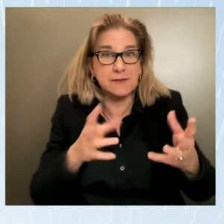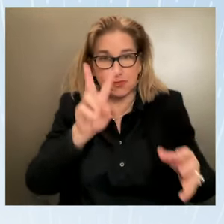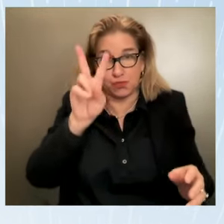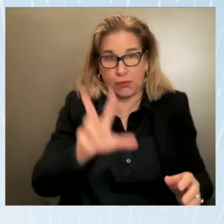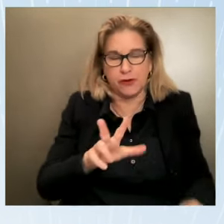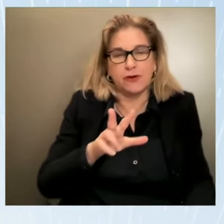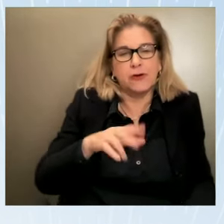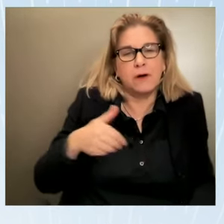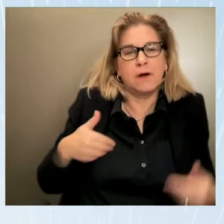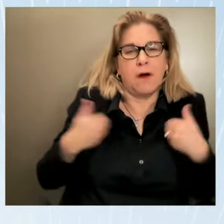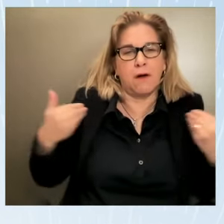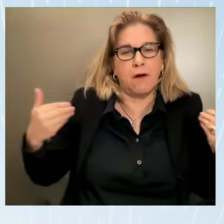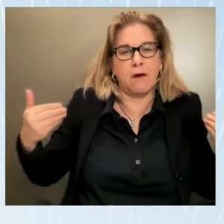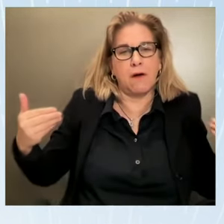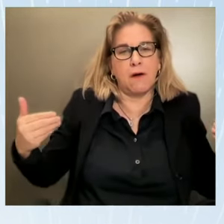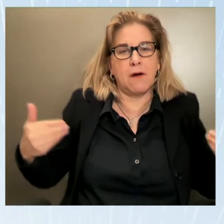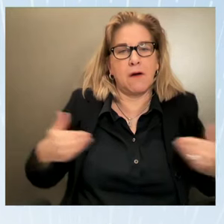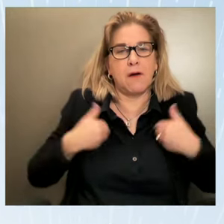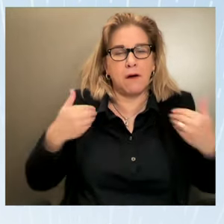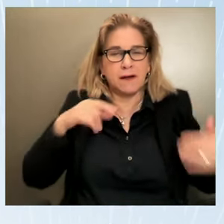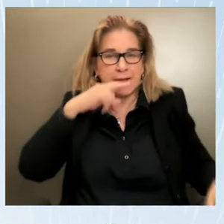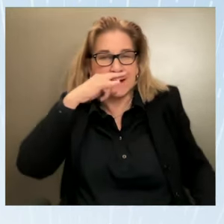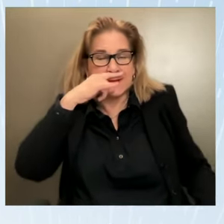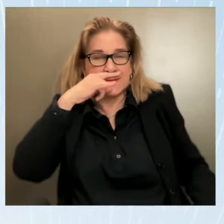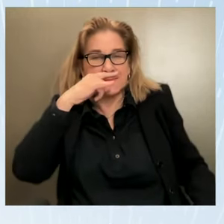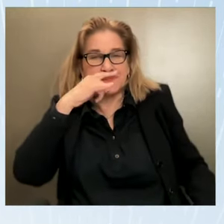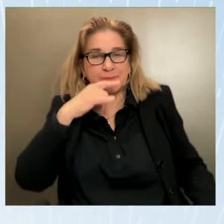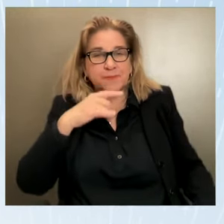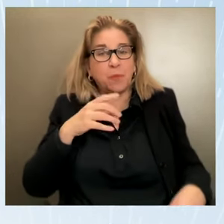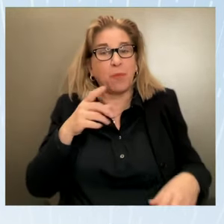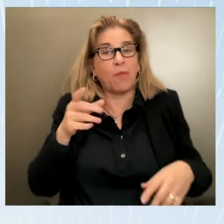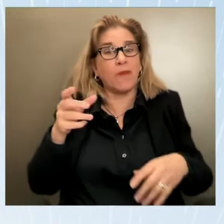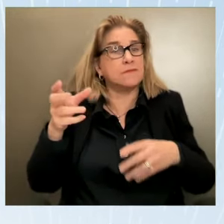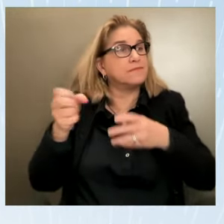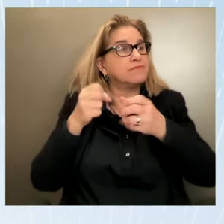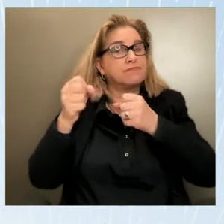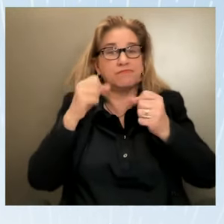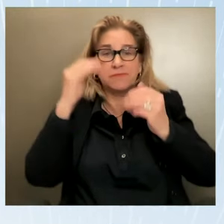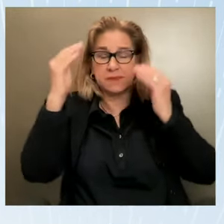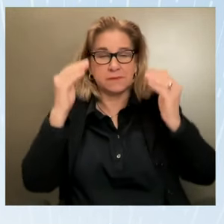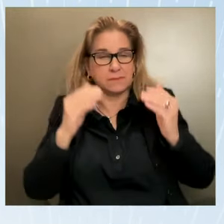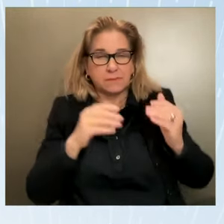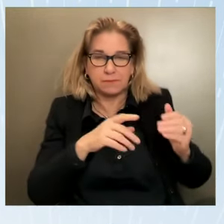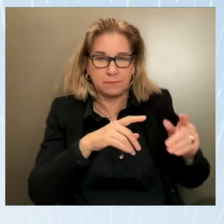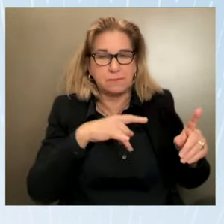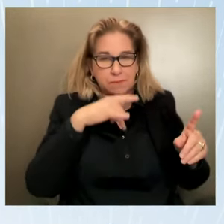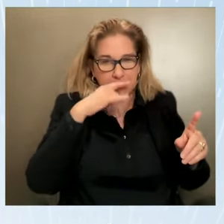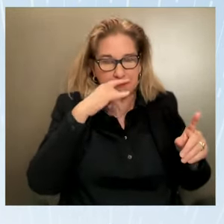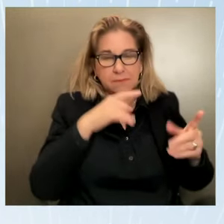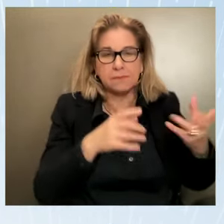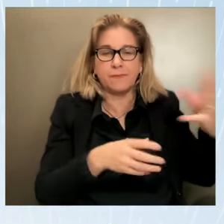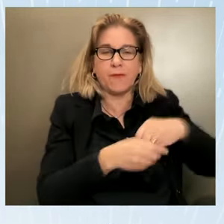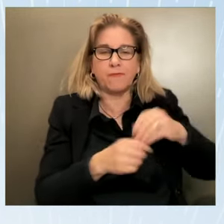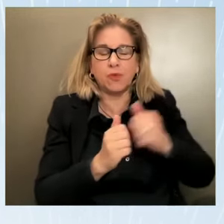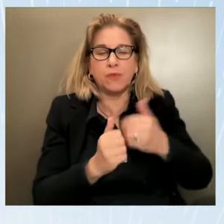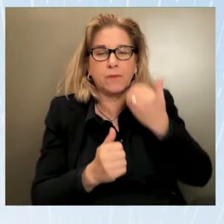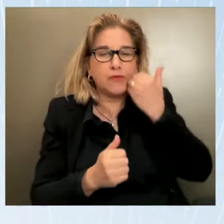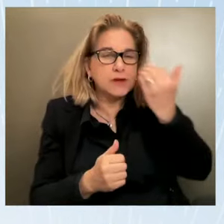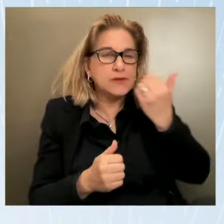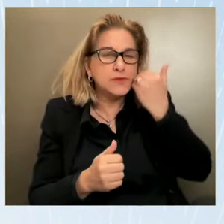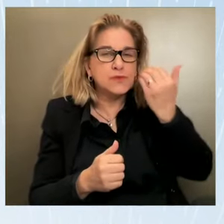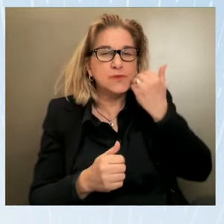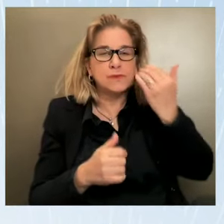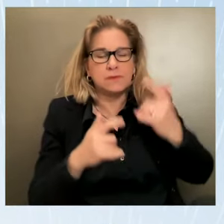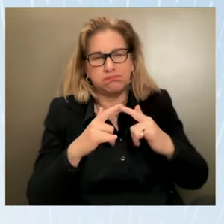crimes, including prostitution, the production of child sexual abuse material, and money laundering.